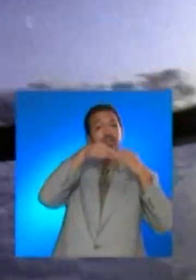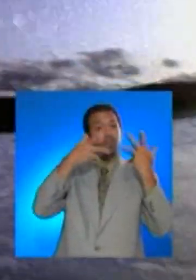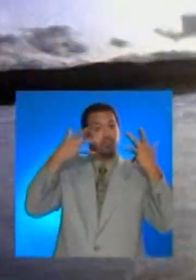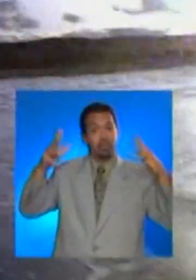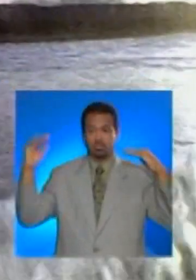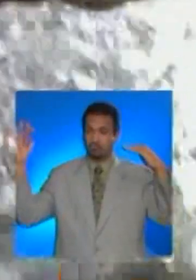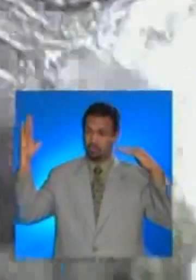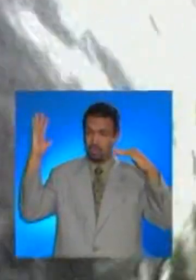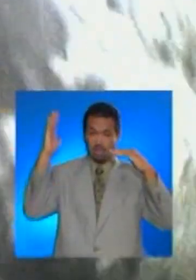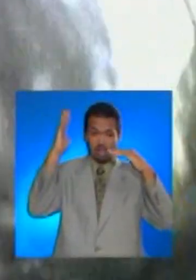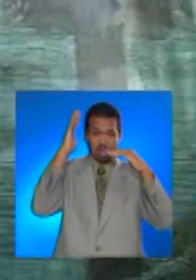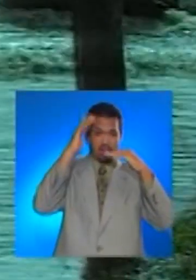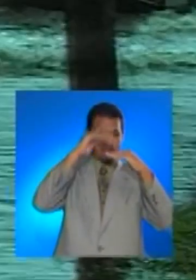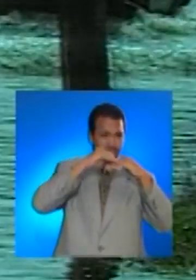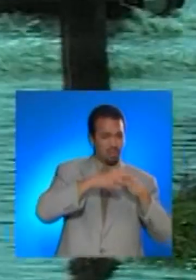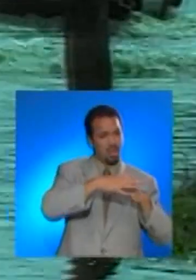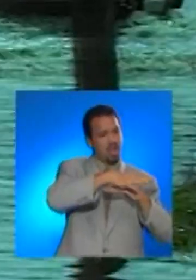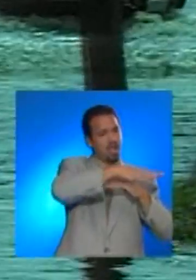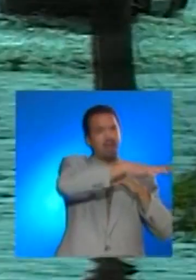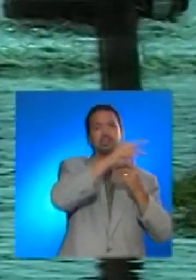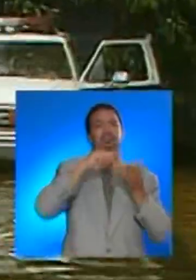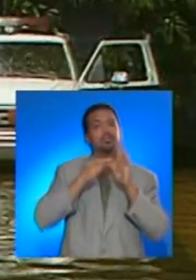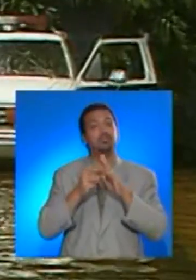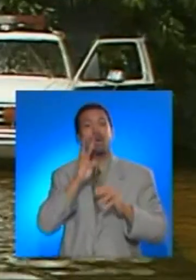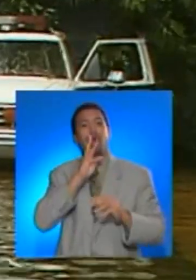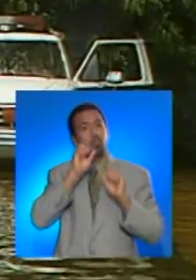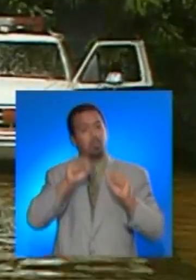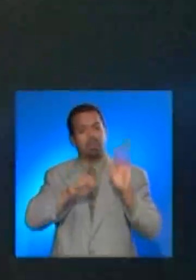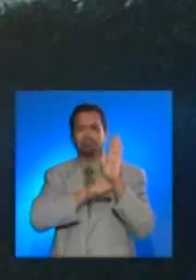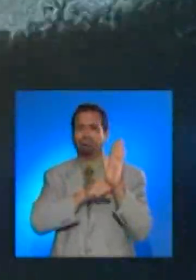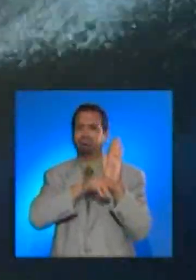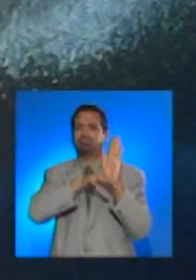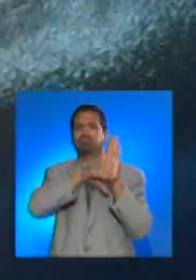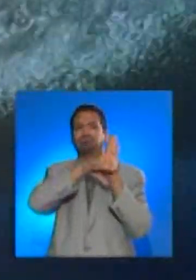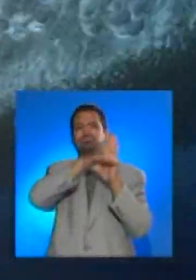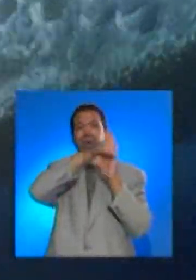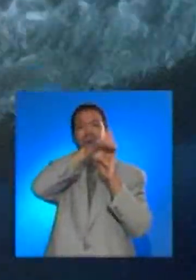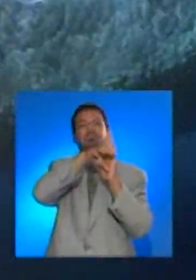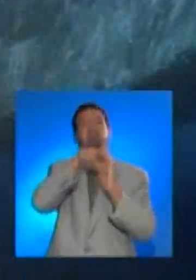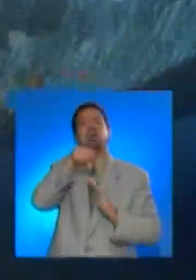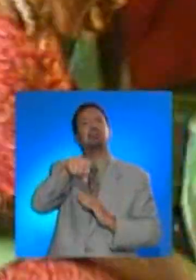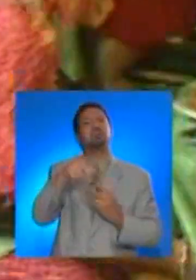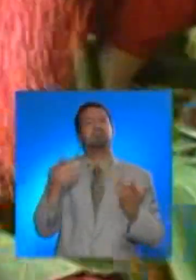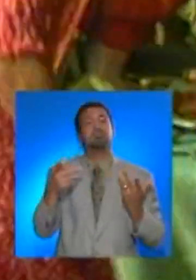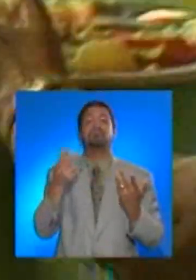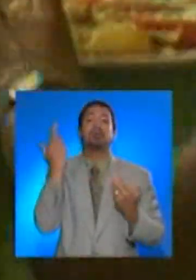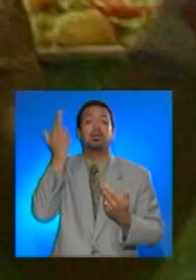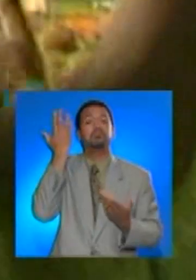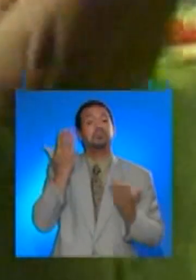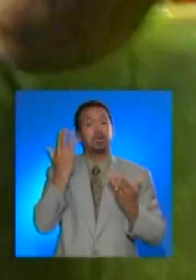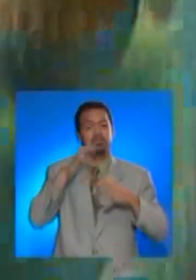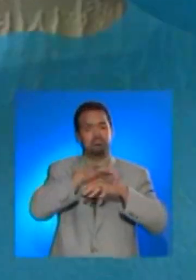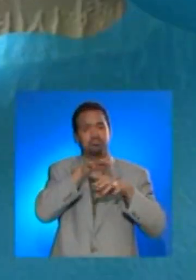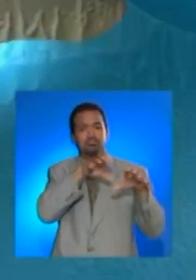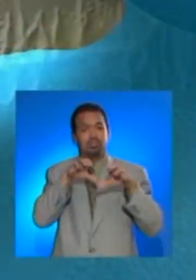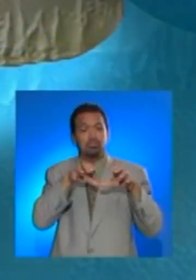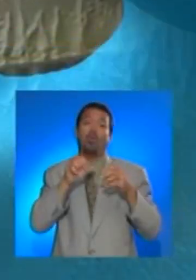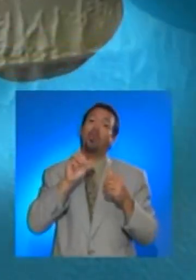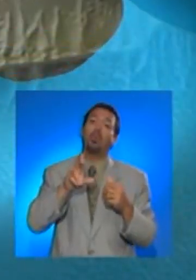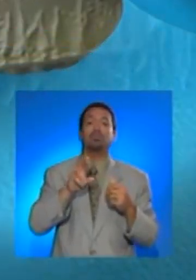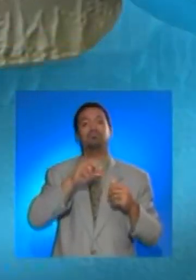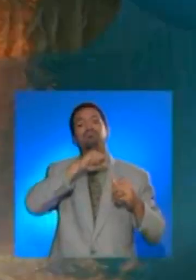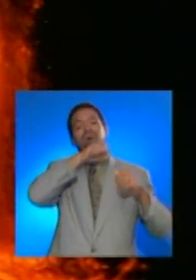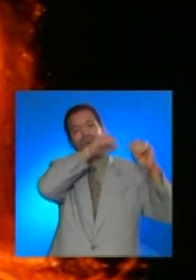Once they reach the shore, they can cause extensive flooding. A tsunami can be generated by an earthquake, a